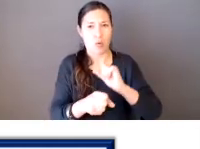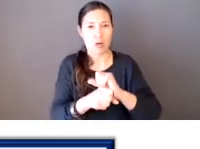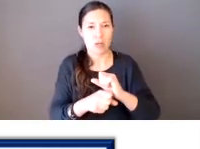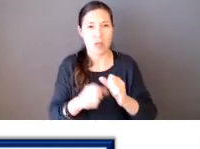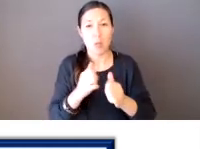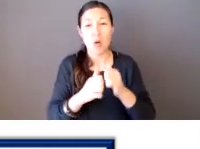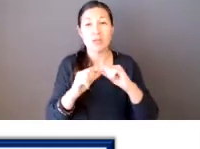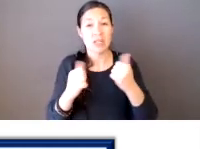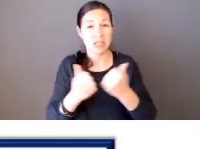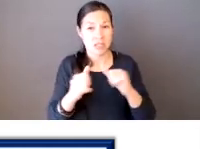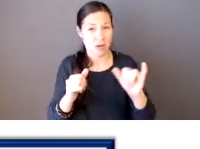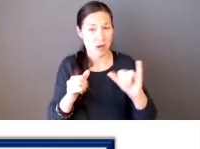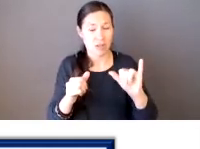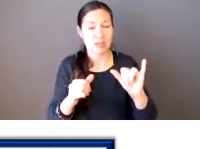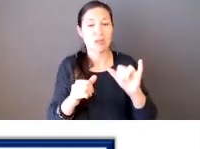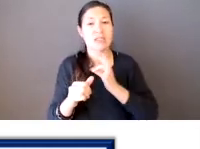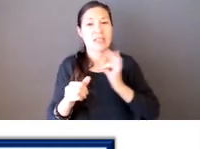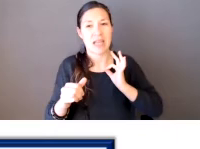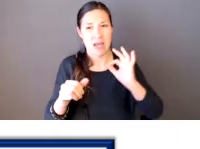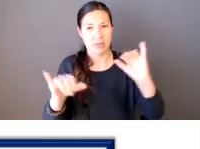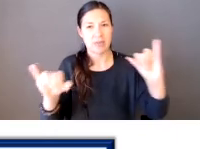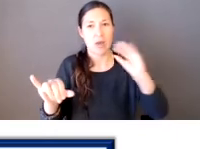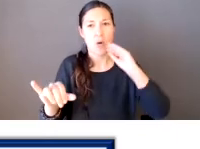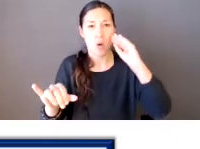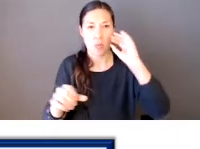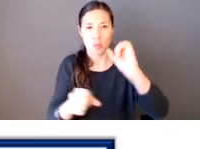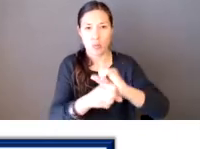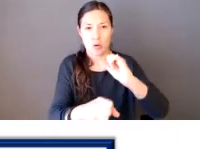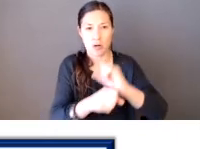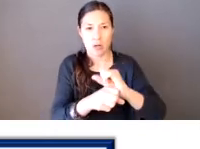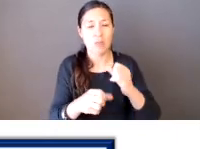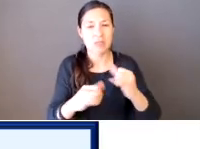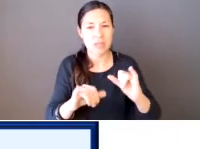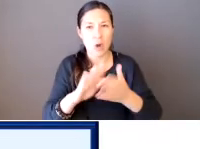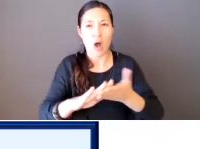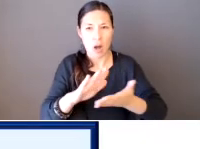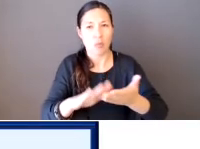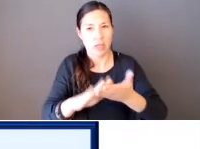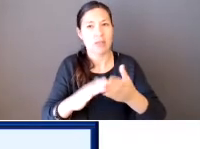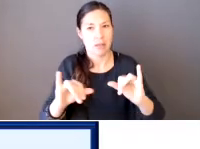well, but are operating as essential programs.